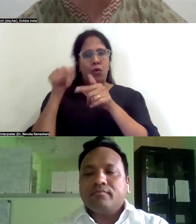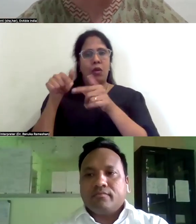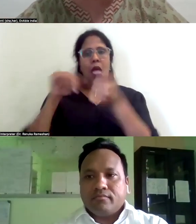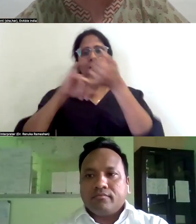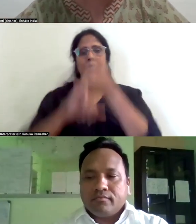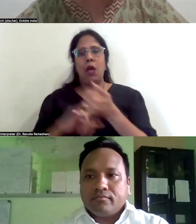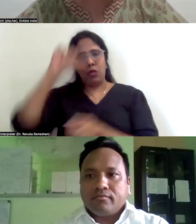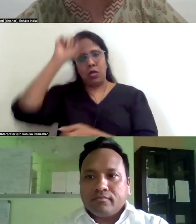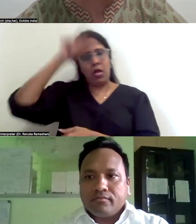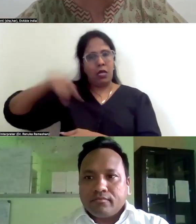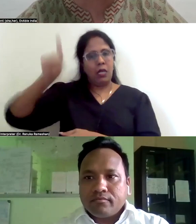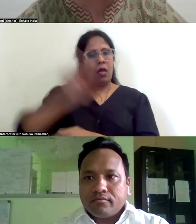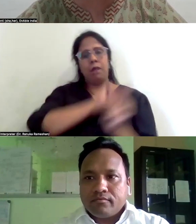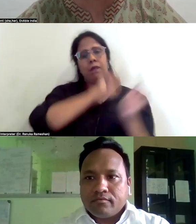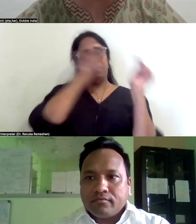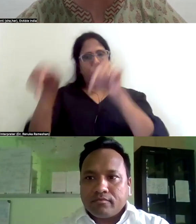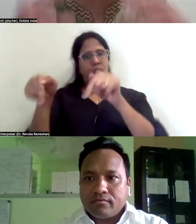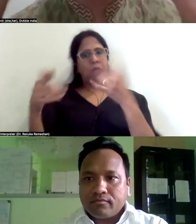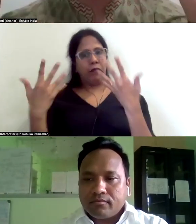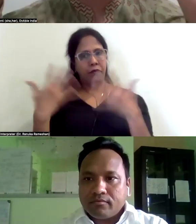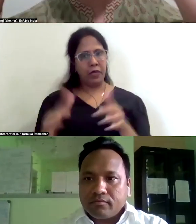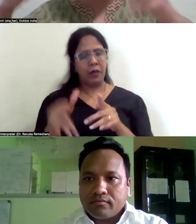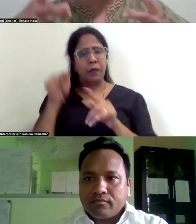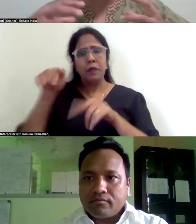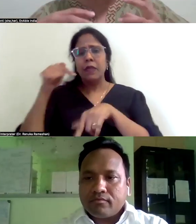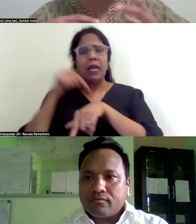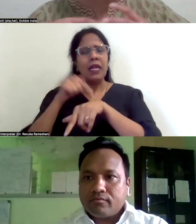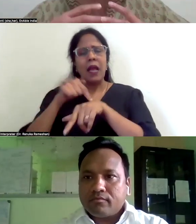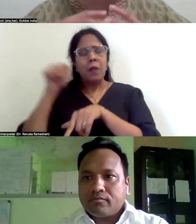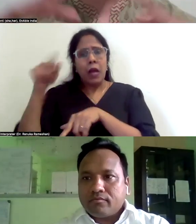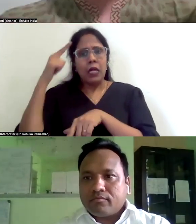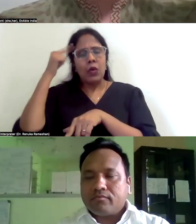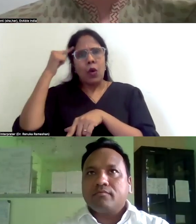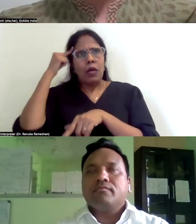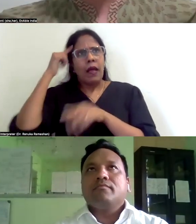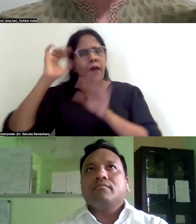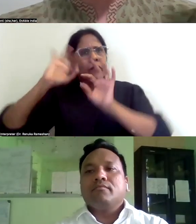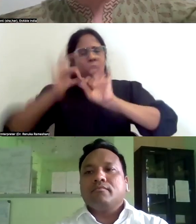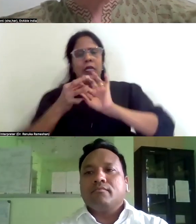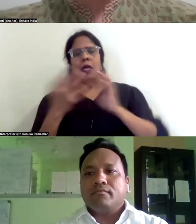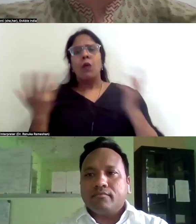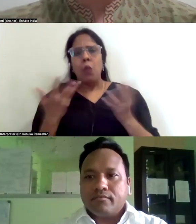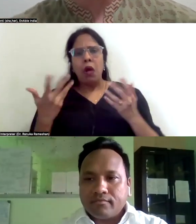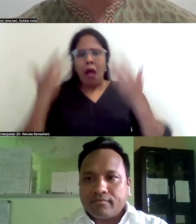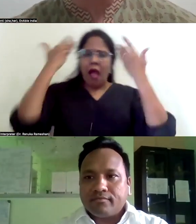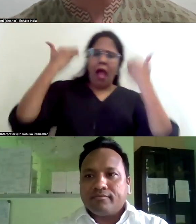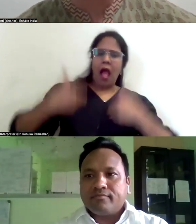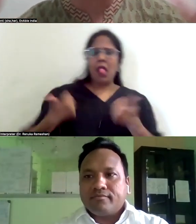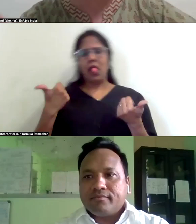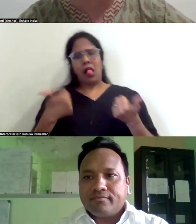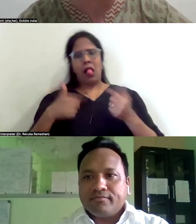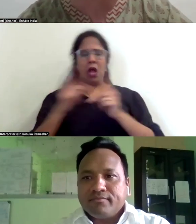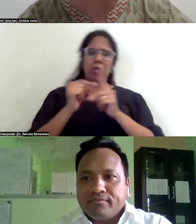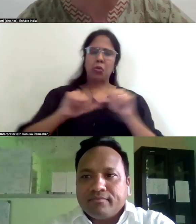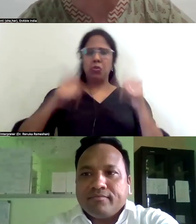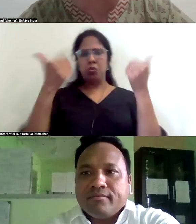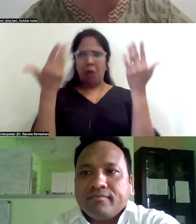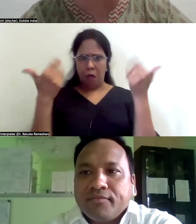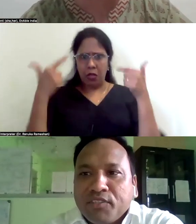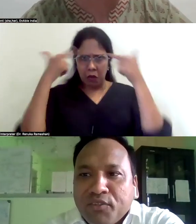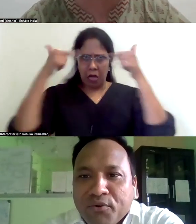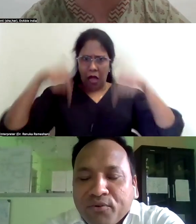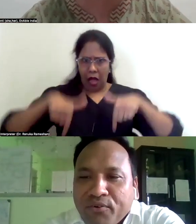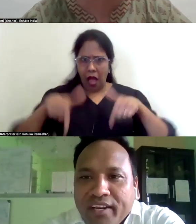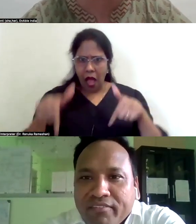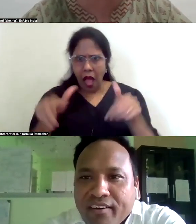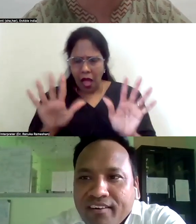know them. And at that time, what was your frame of mind? Did you think, oh, I am going to be able to do all the things that you are doing today?